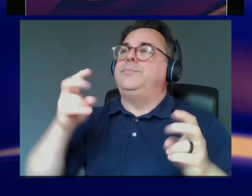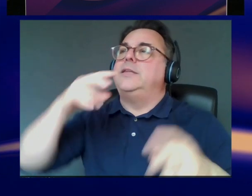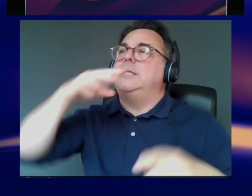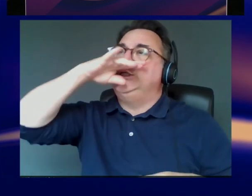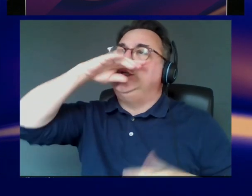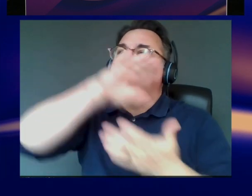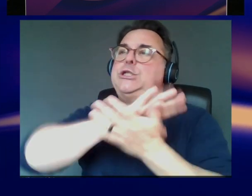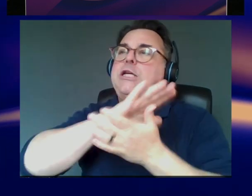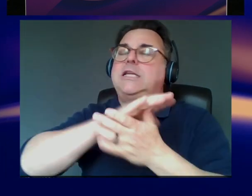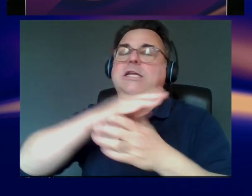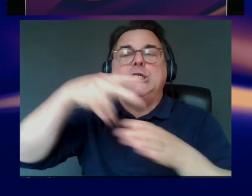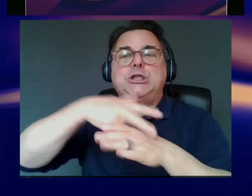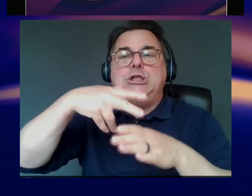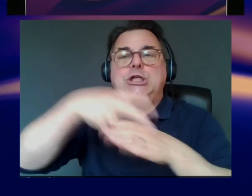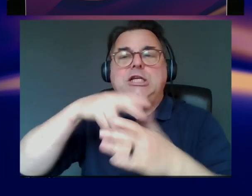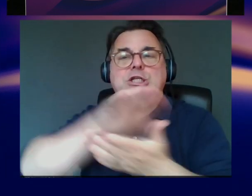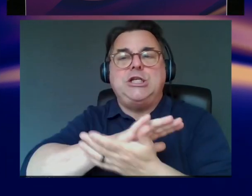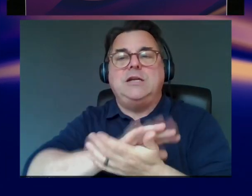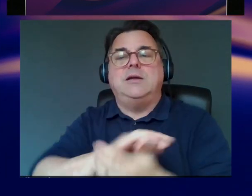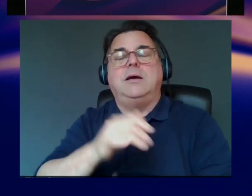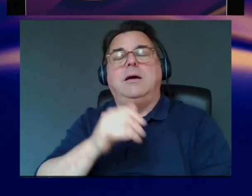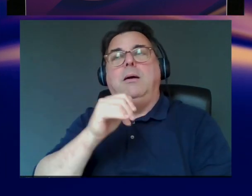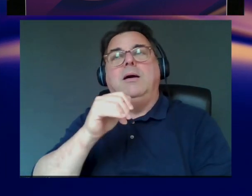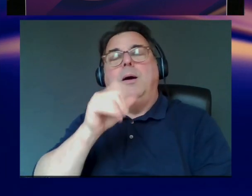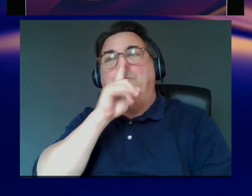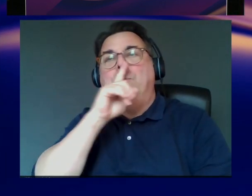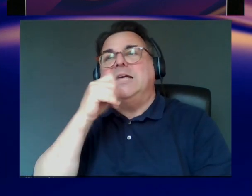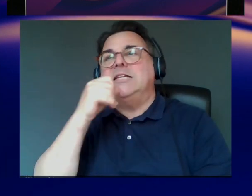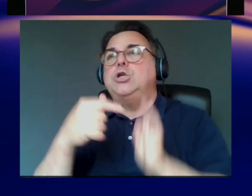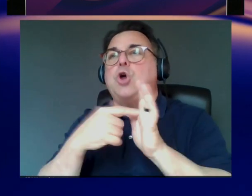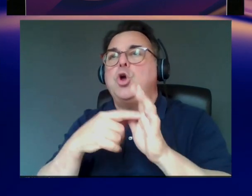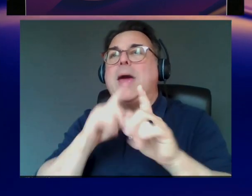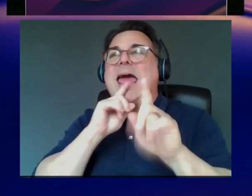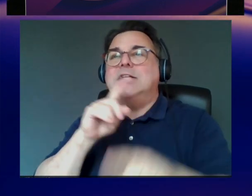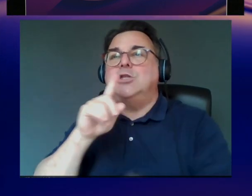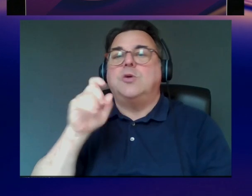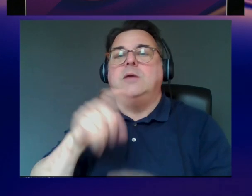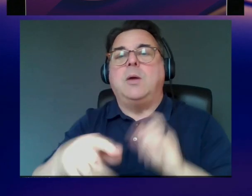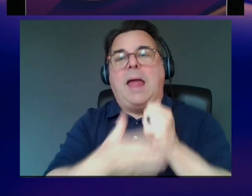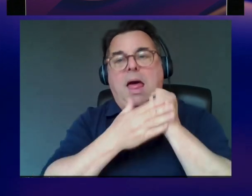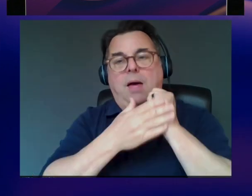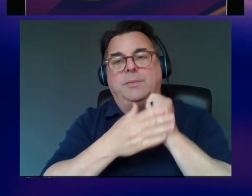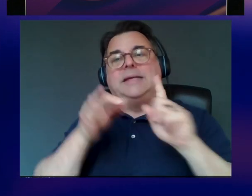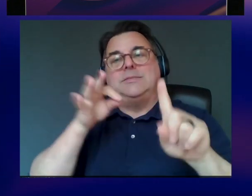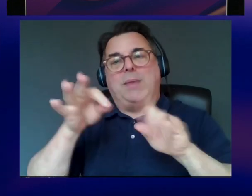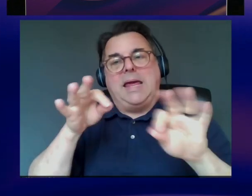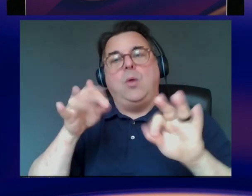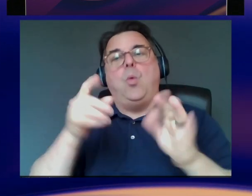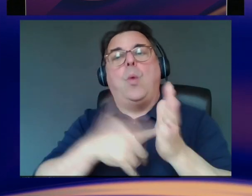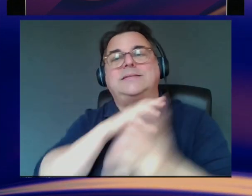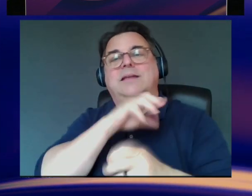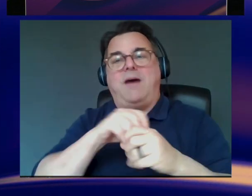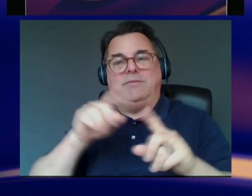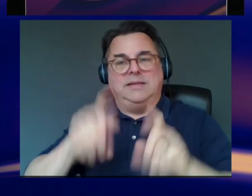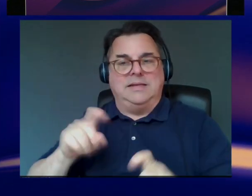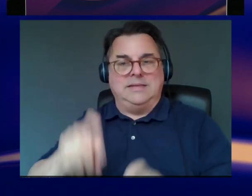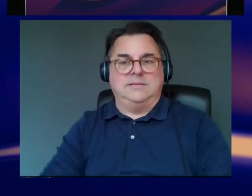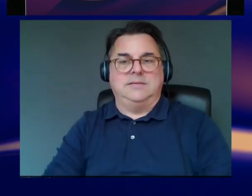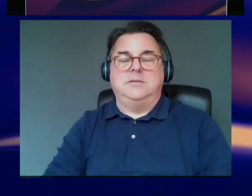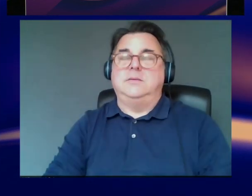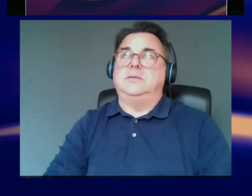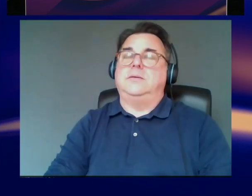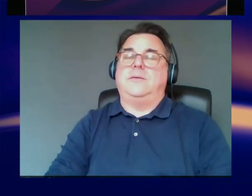it. Look at the exam guide for the AWS Certified SysOps Administrator Associate, and I can pull this up here for you.